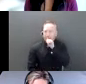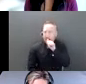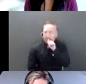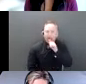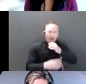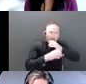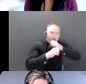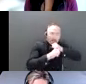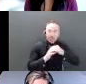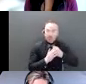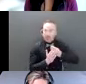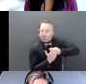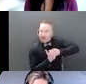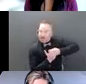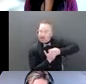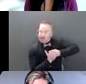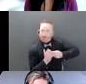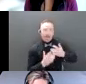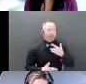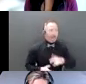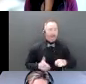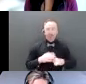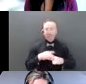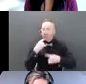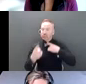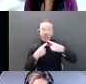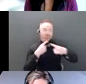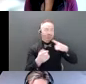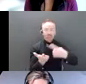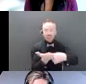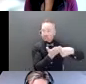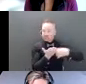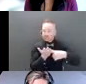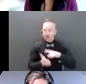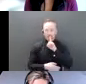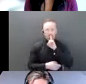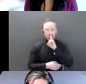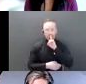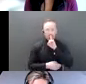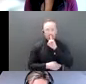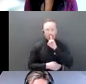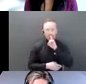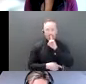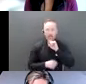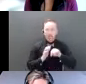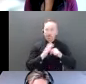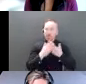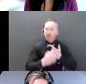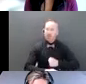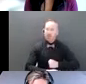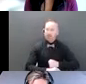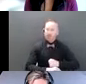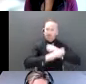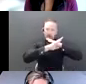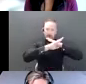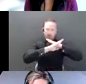that are close to us, we are not talking about financial matters. And what are some of those barriers that are preventing us from talking